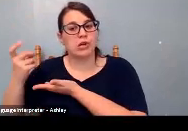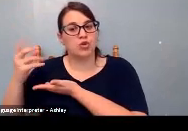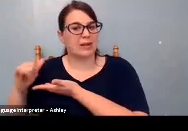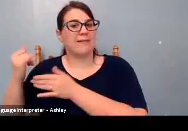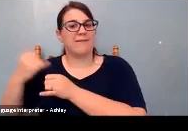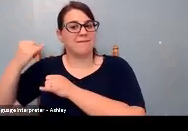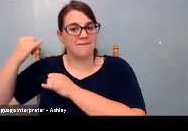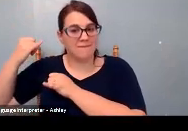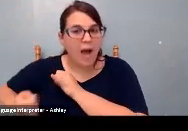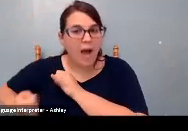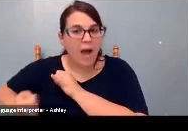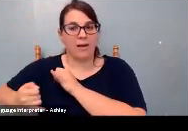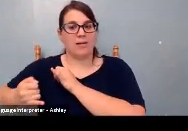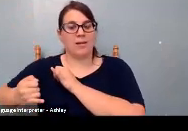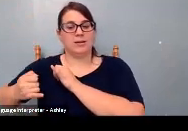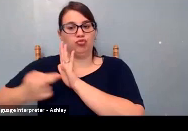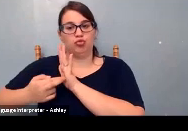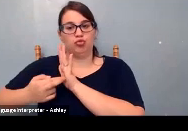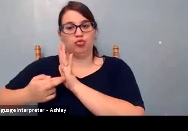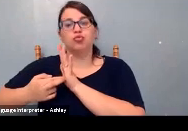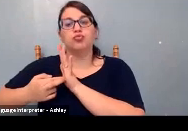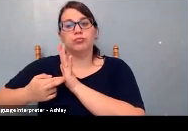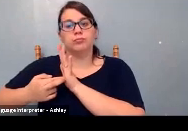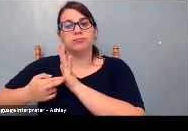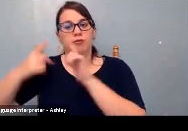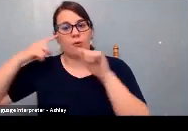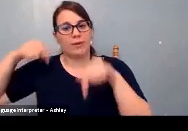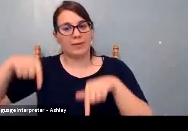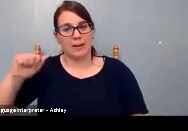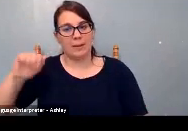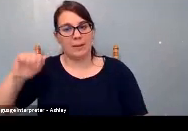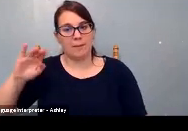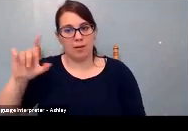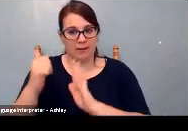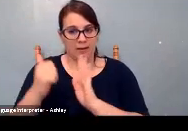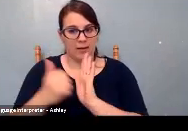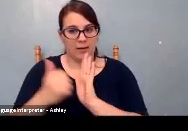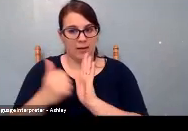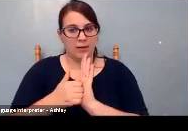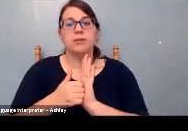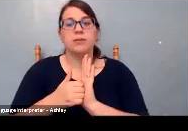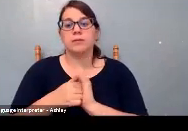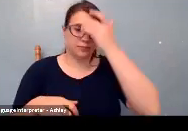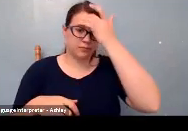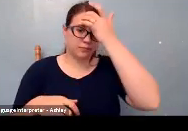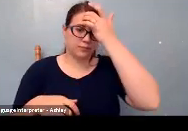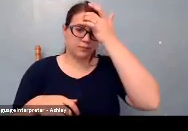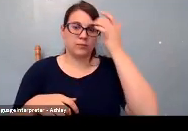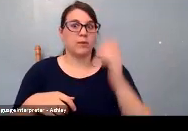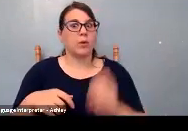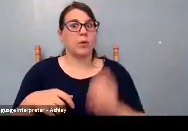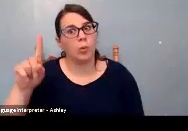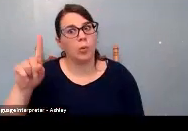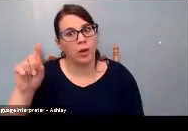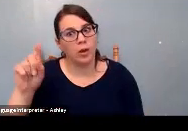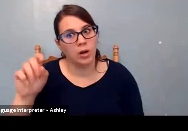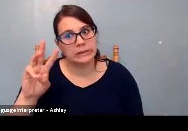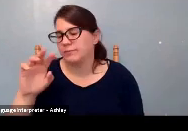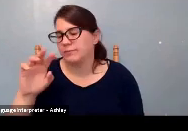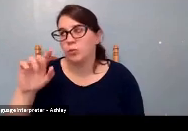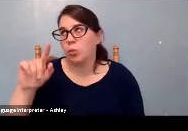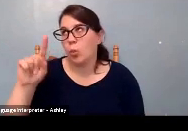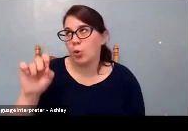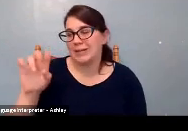regulations for ABLE accounts. So it's very important, and of course it was 176 pages, so it's a lot to go through,